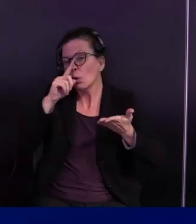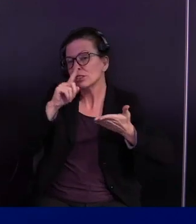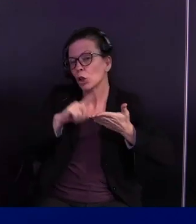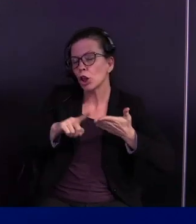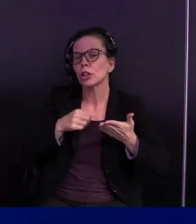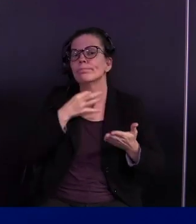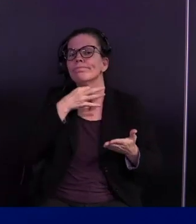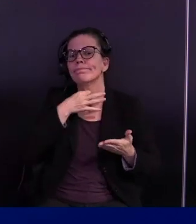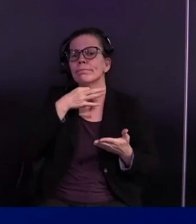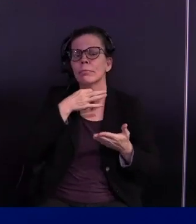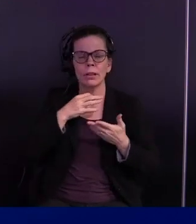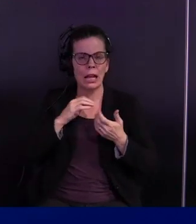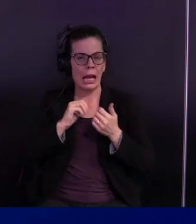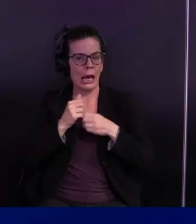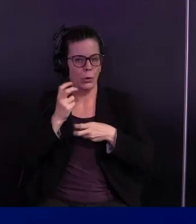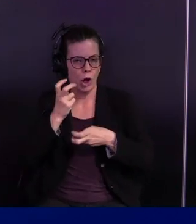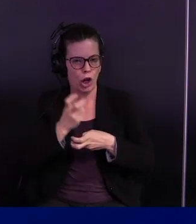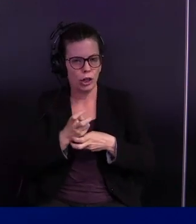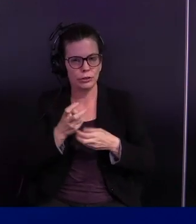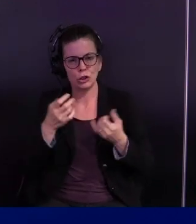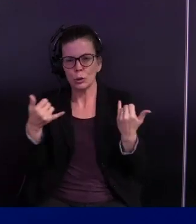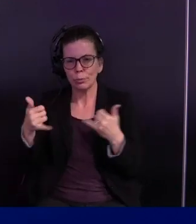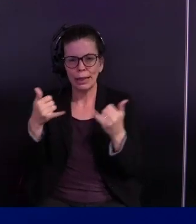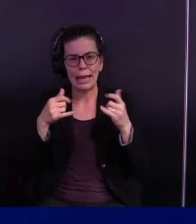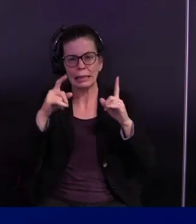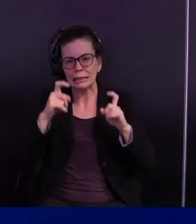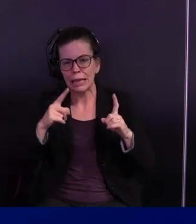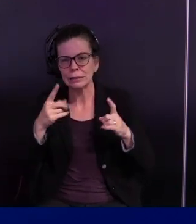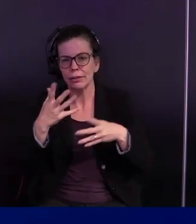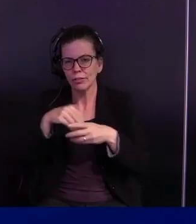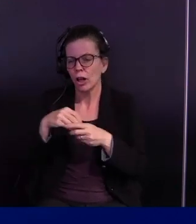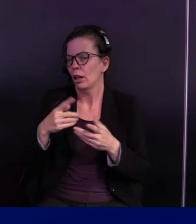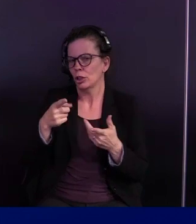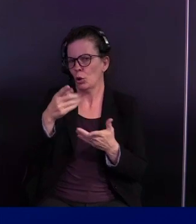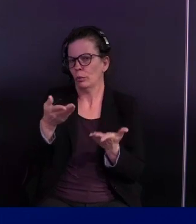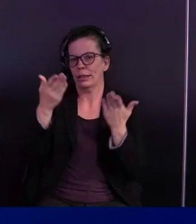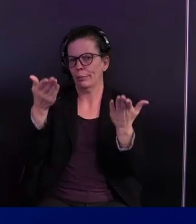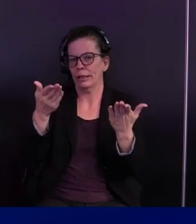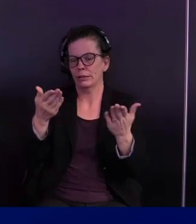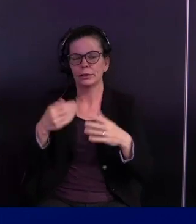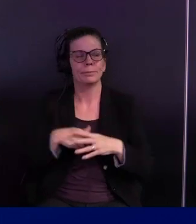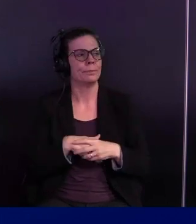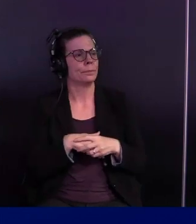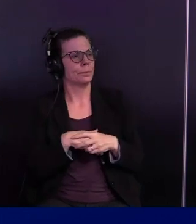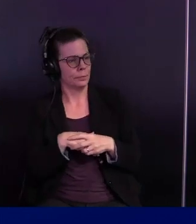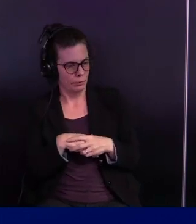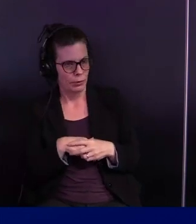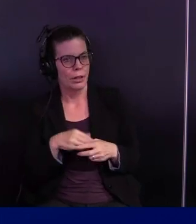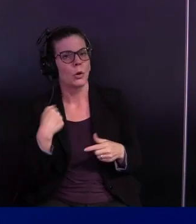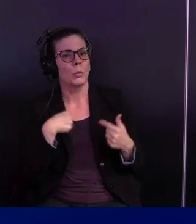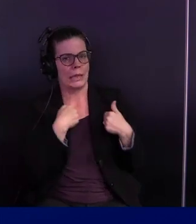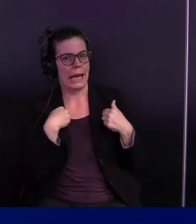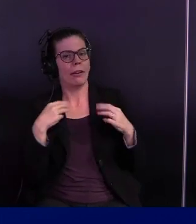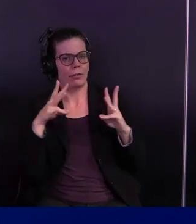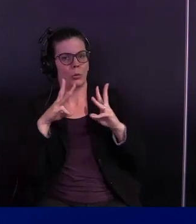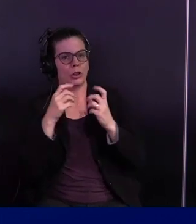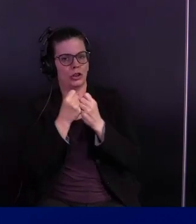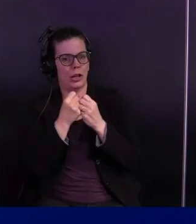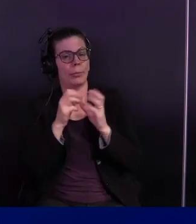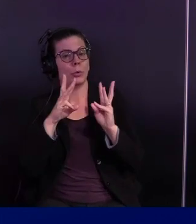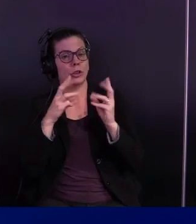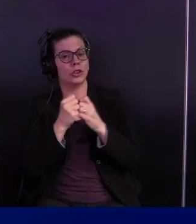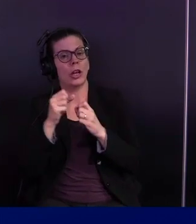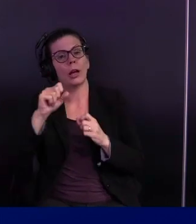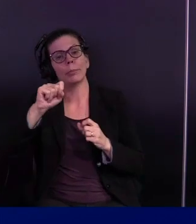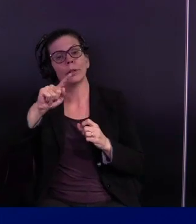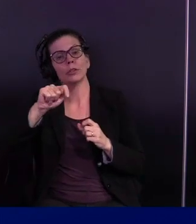How hard is this to play with, start getting involved, or what do you guys recommend? We have workshops in Workshop Studio.